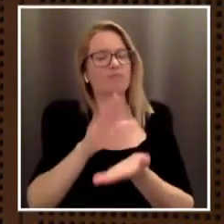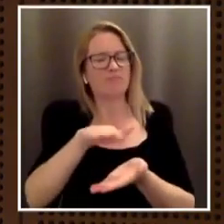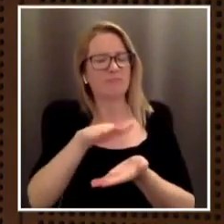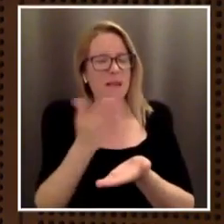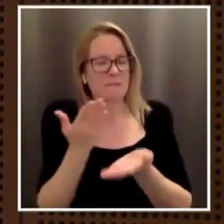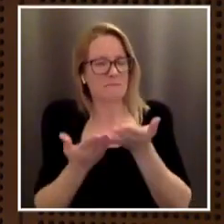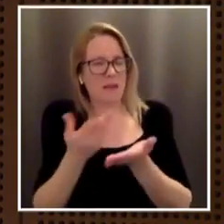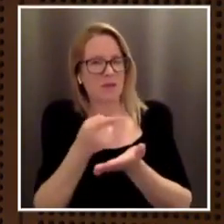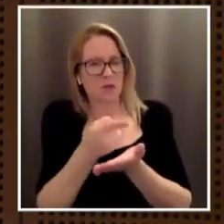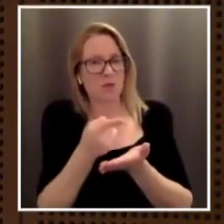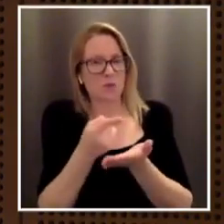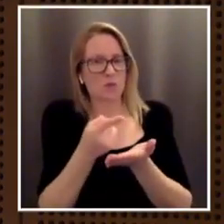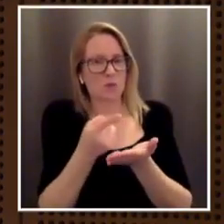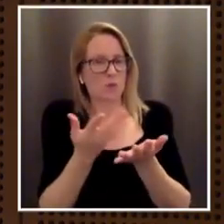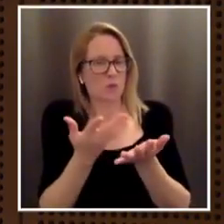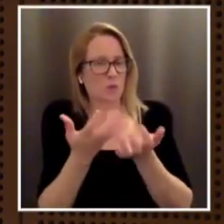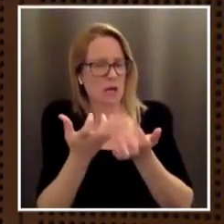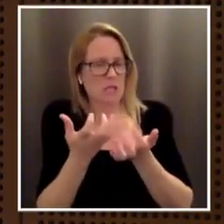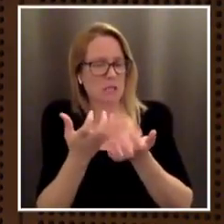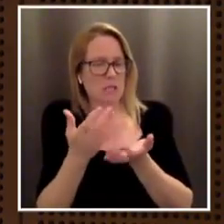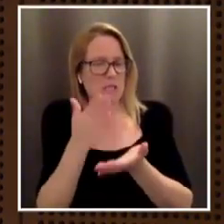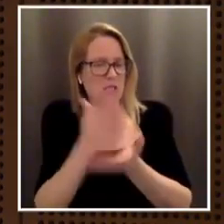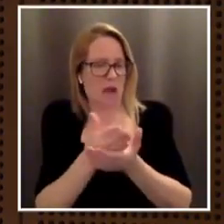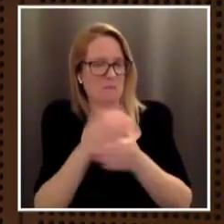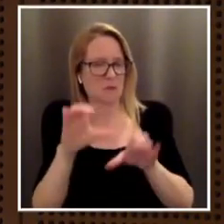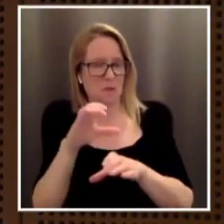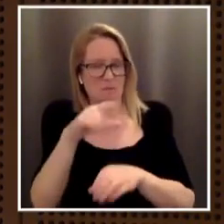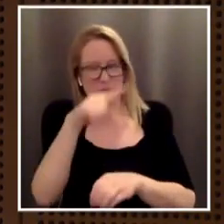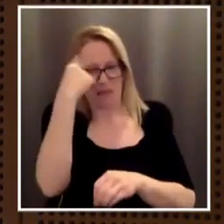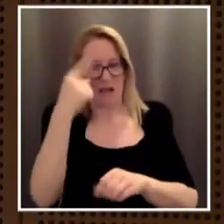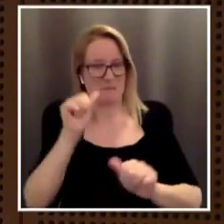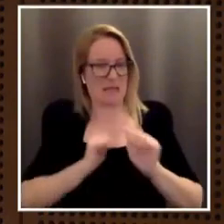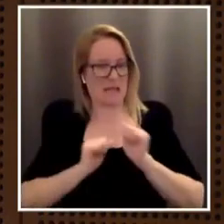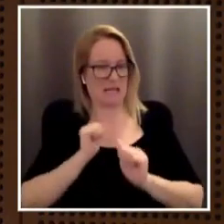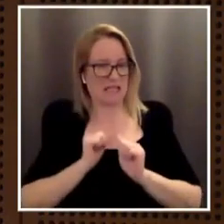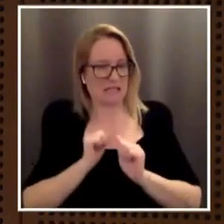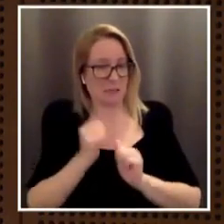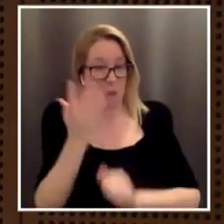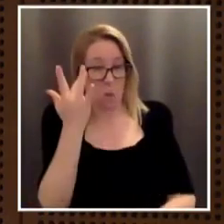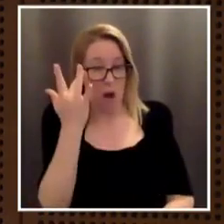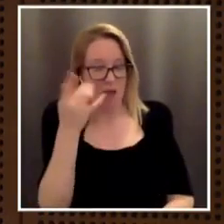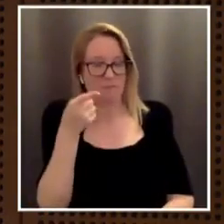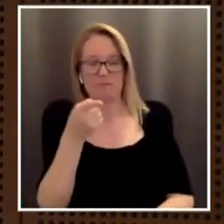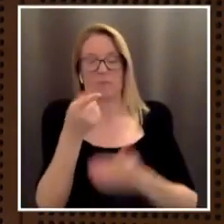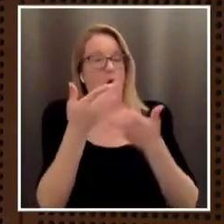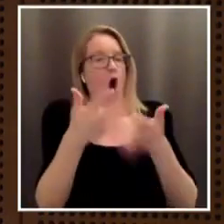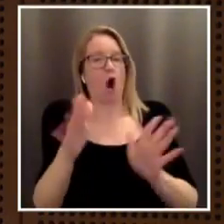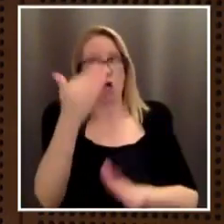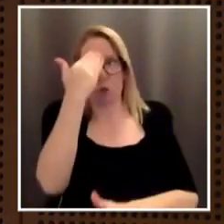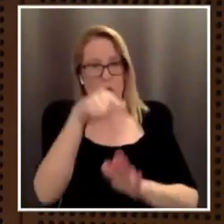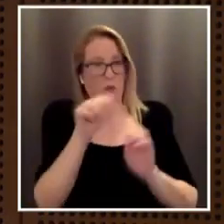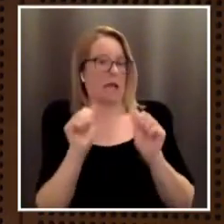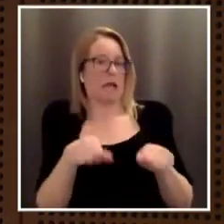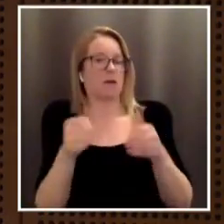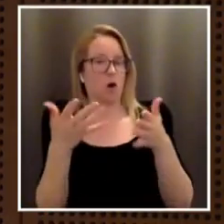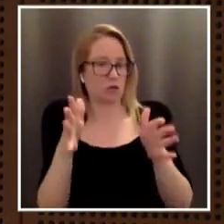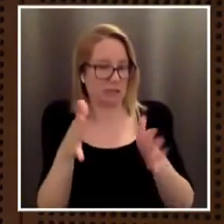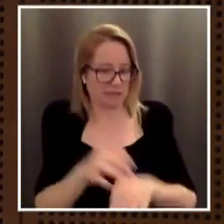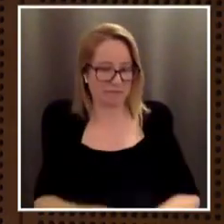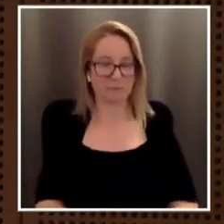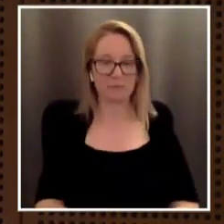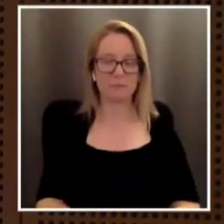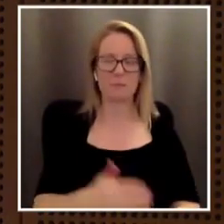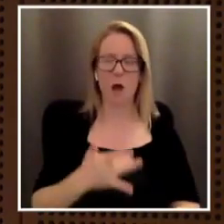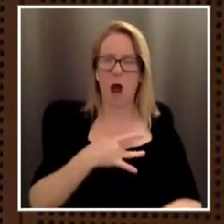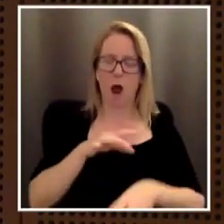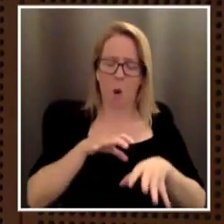to stop doing Black plays because he already knew that I could do them, my heart